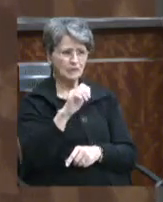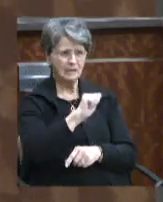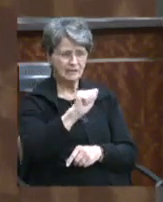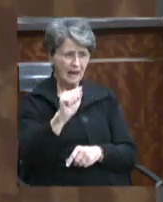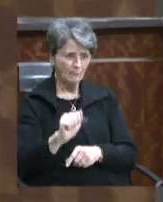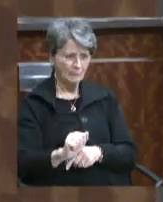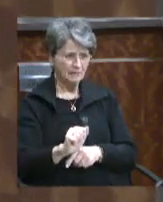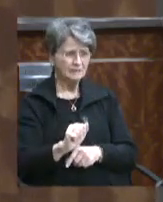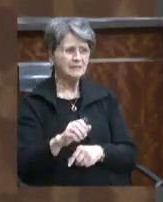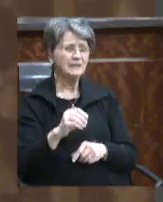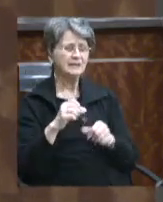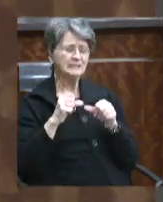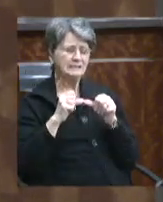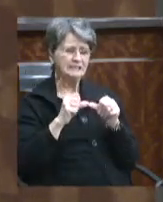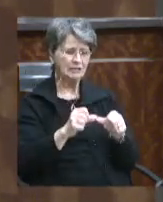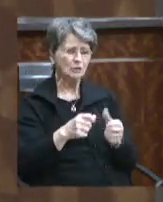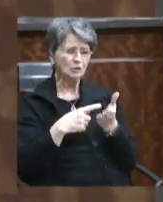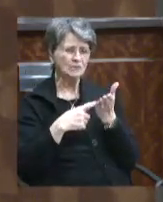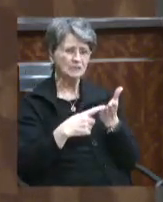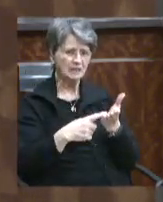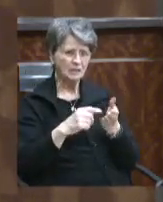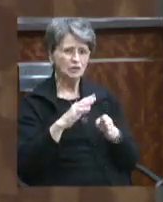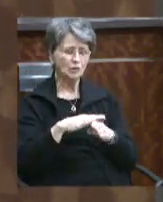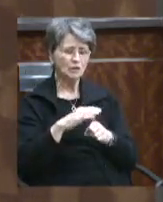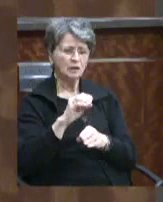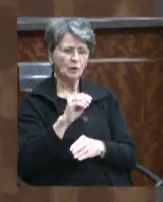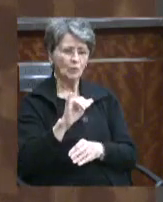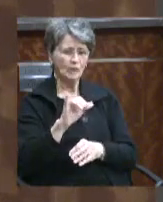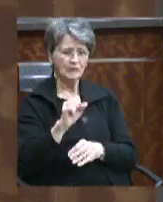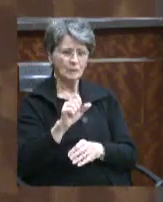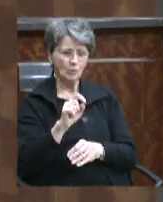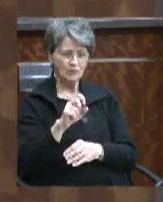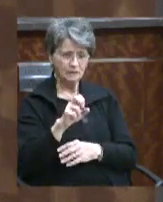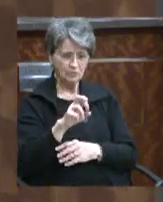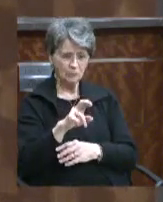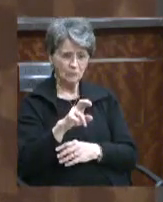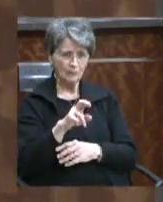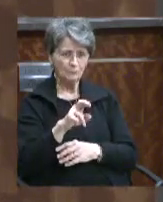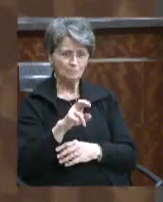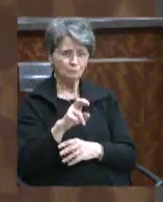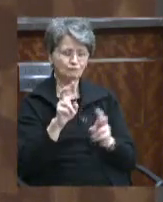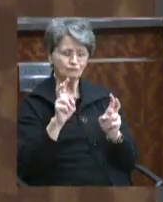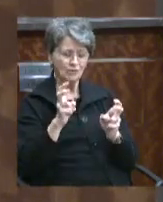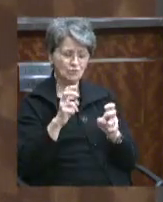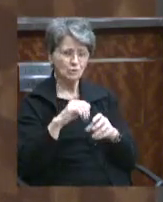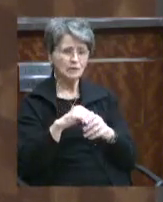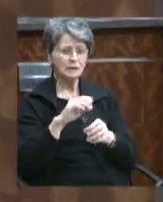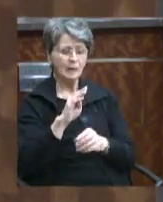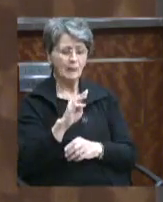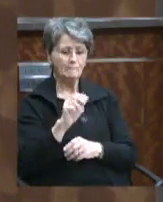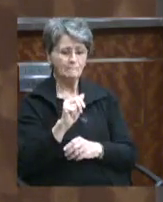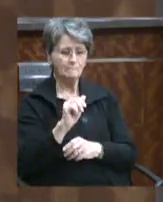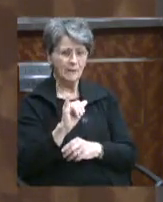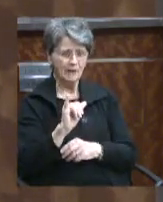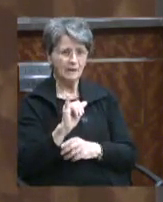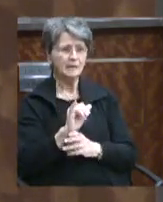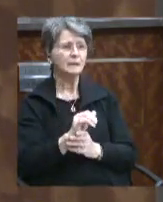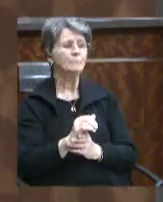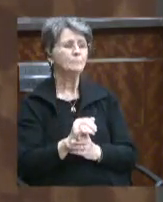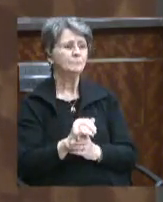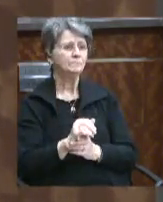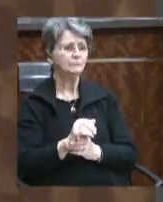discussion on the oyster issue in the bay and the tidal areas.